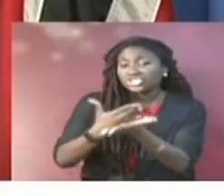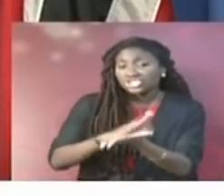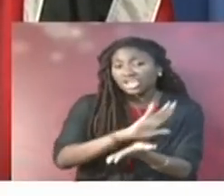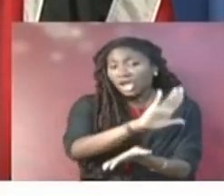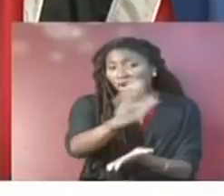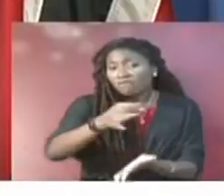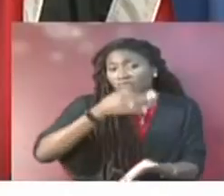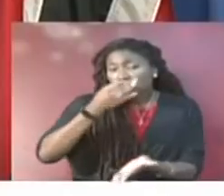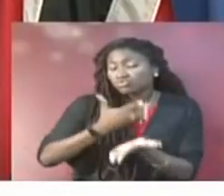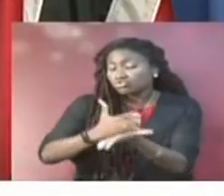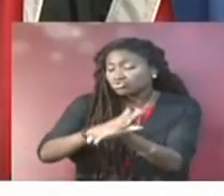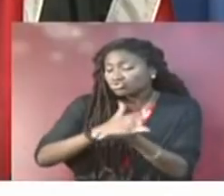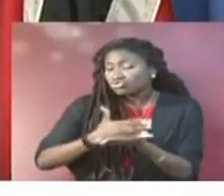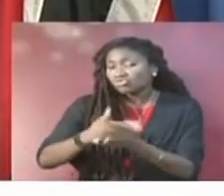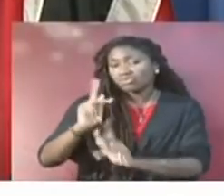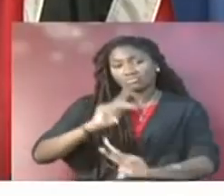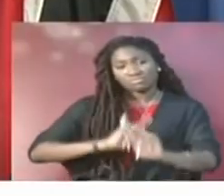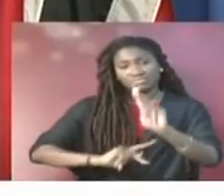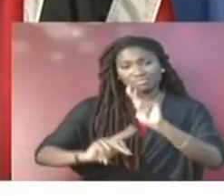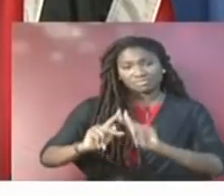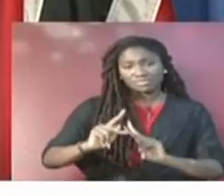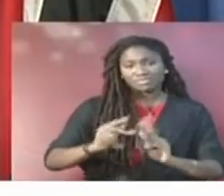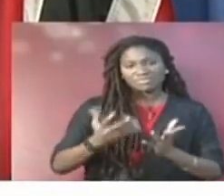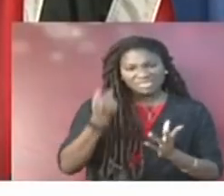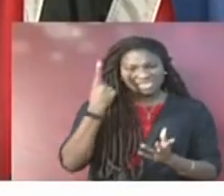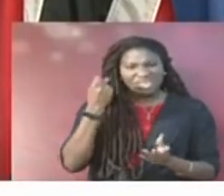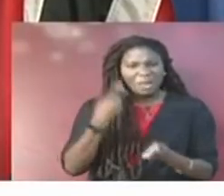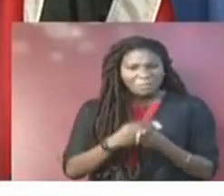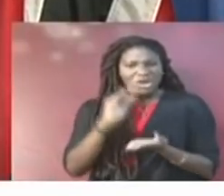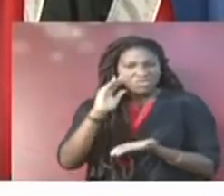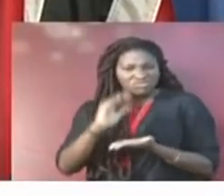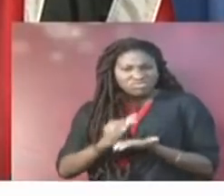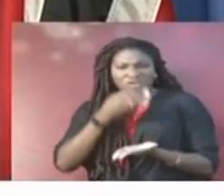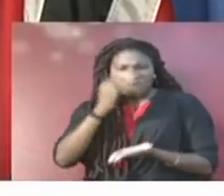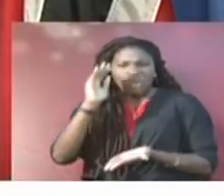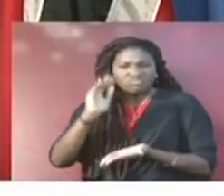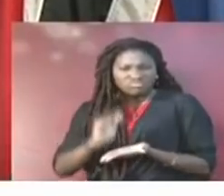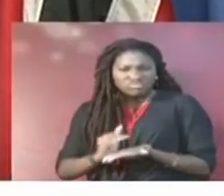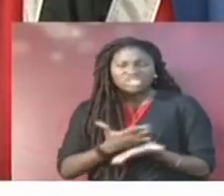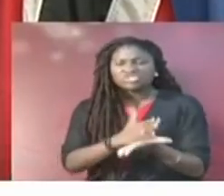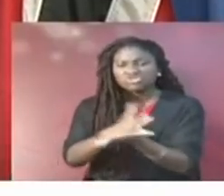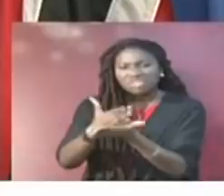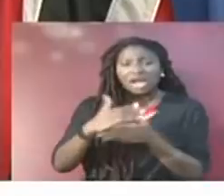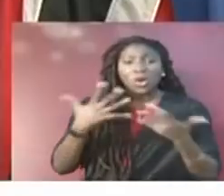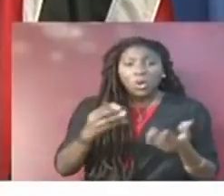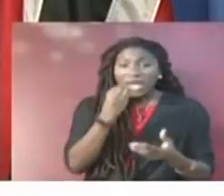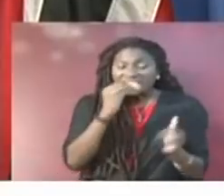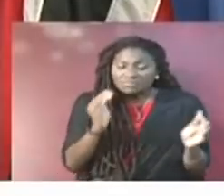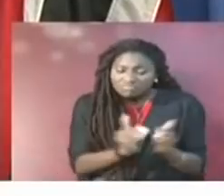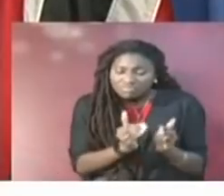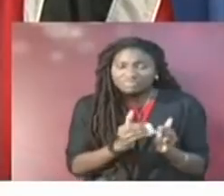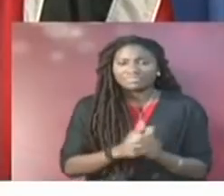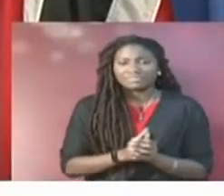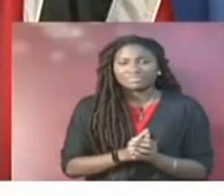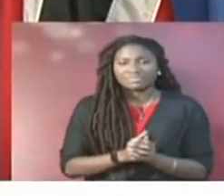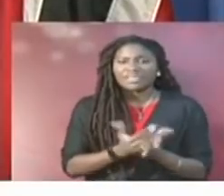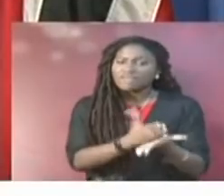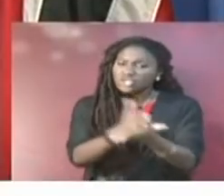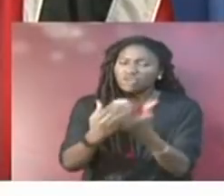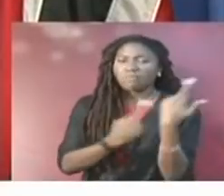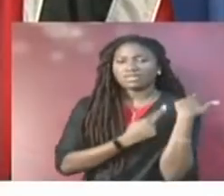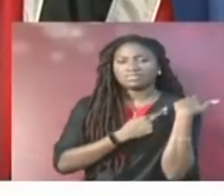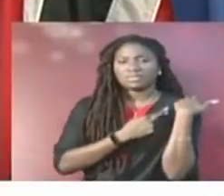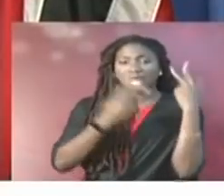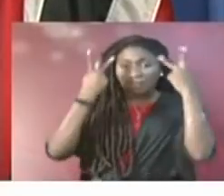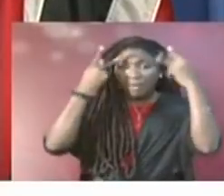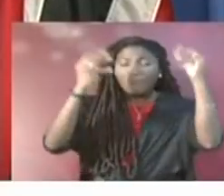gentlemen, we all have different responsibilities. And my responsibility as Prime Minister of Trinidad and Tobago is to make the